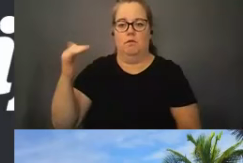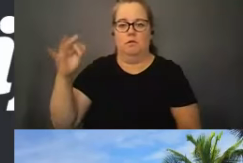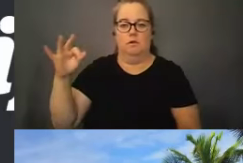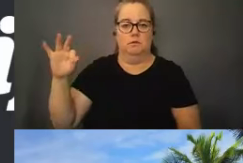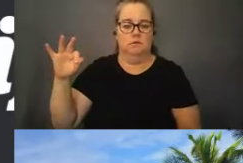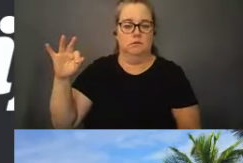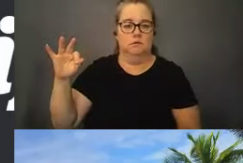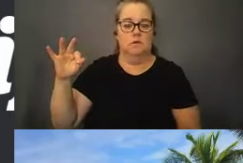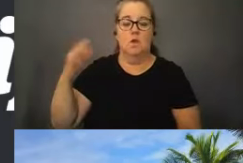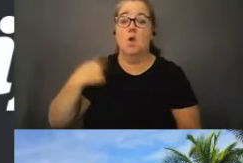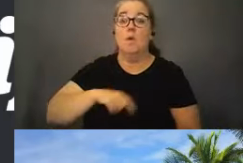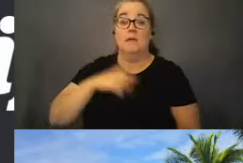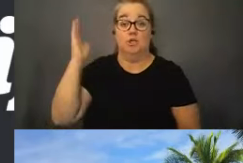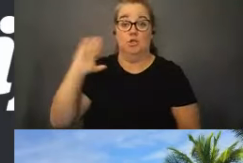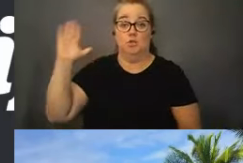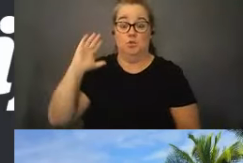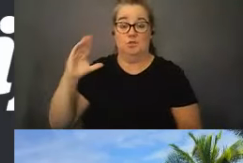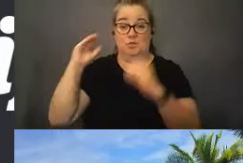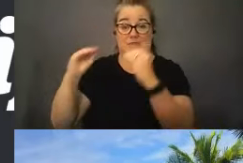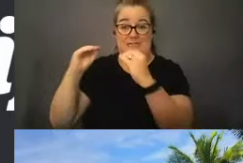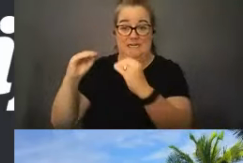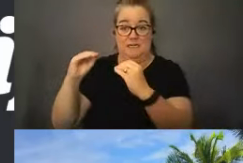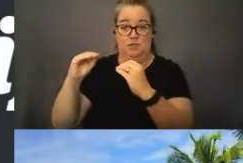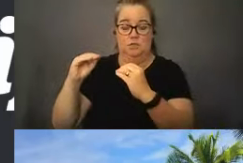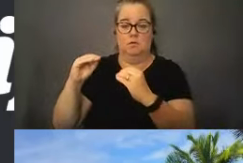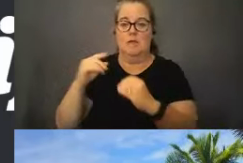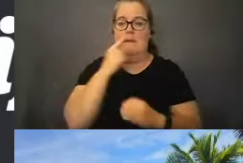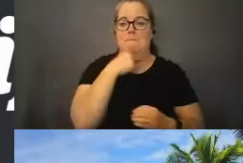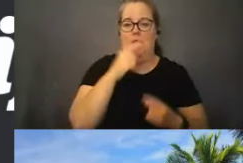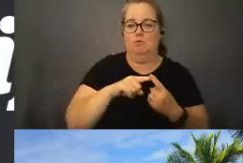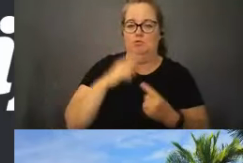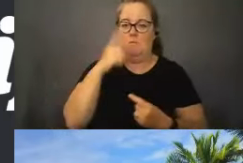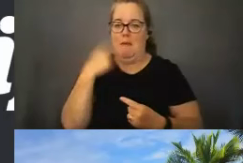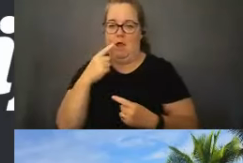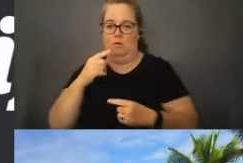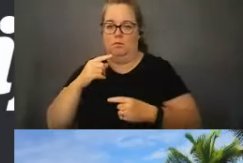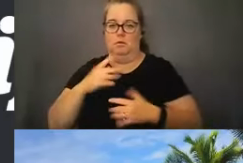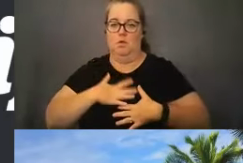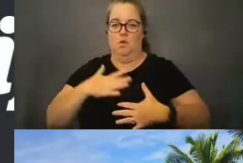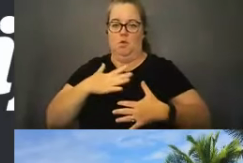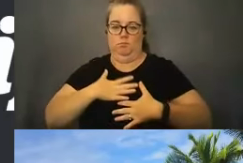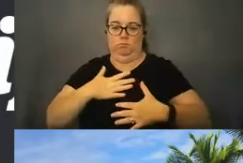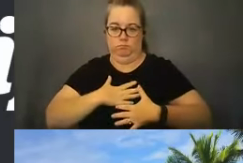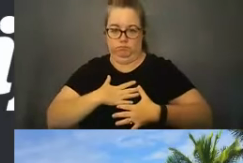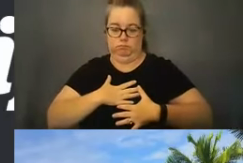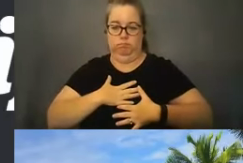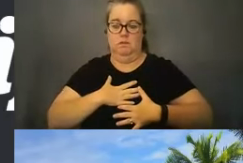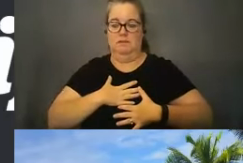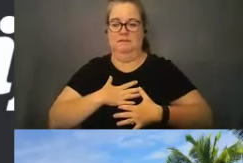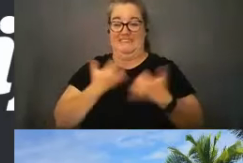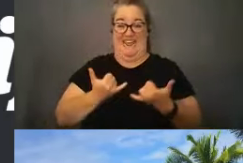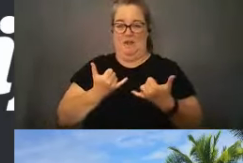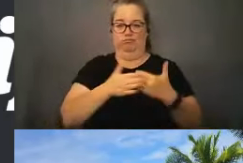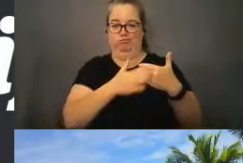We used to teach mouth-to-mouth resuscitation, and we don't do that anymore.